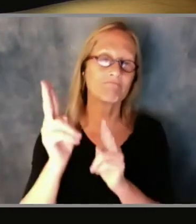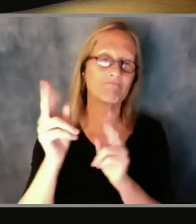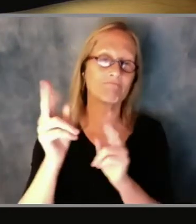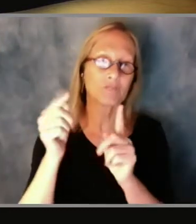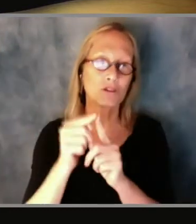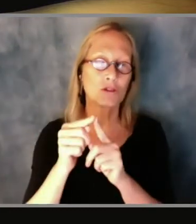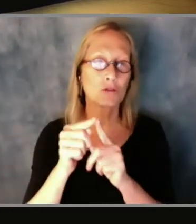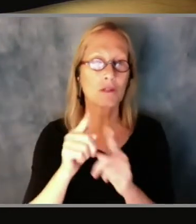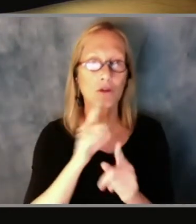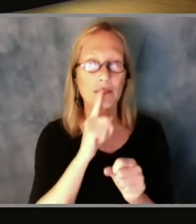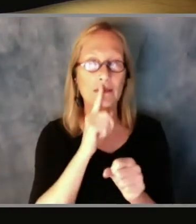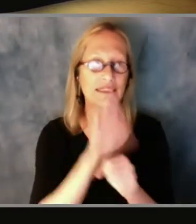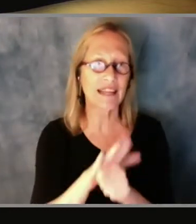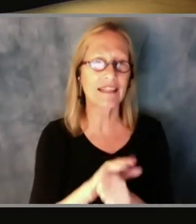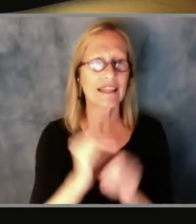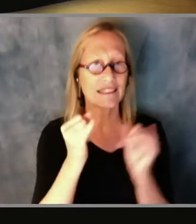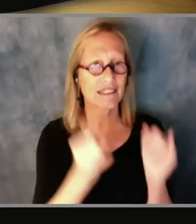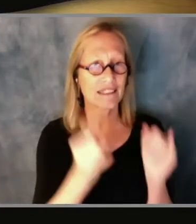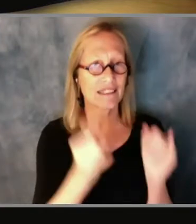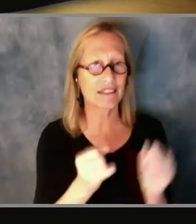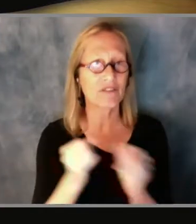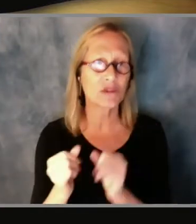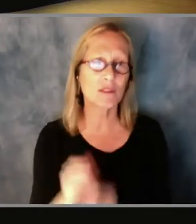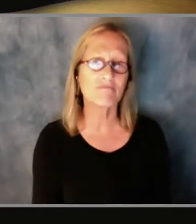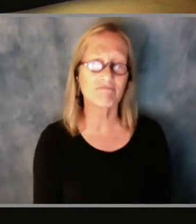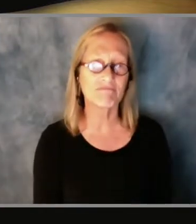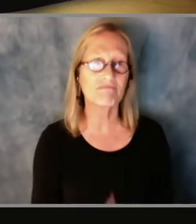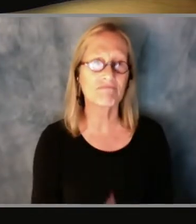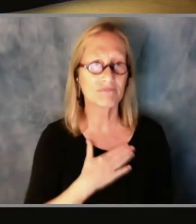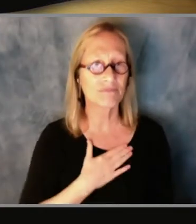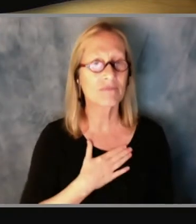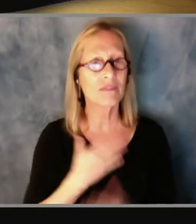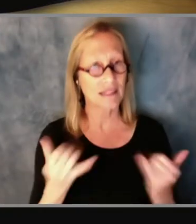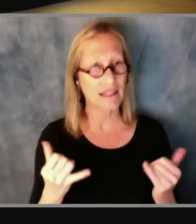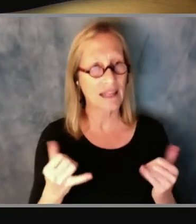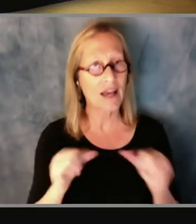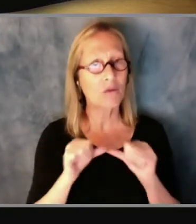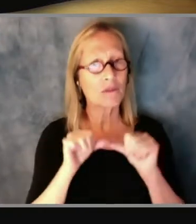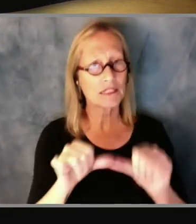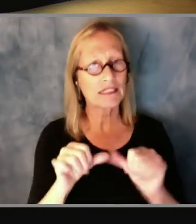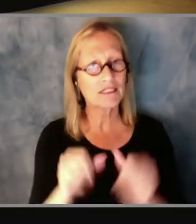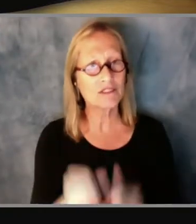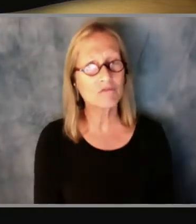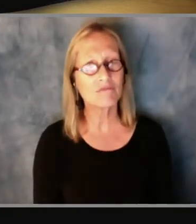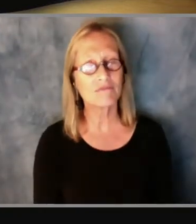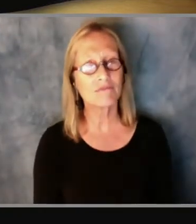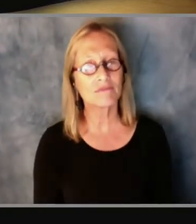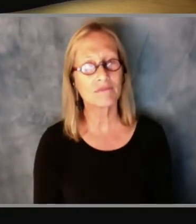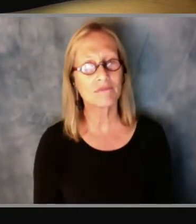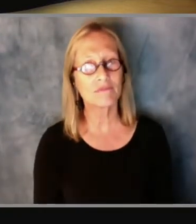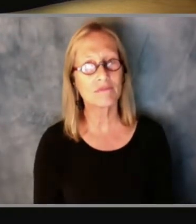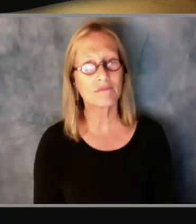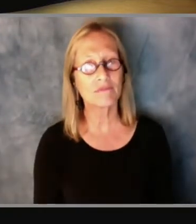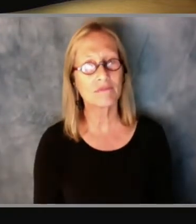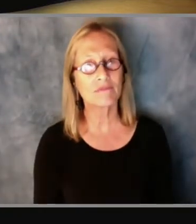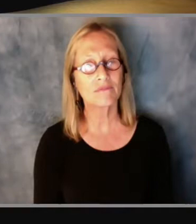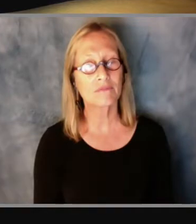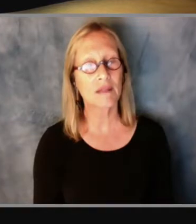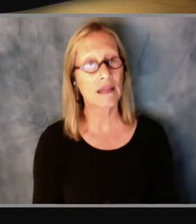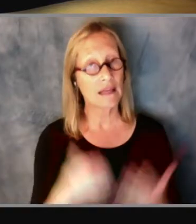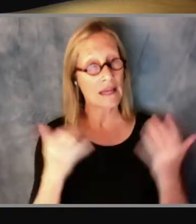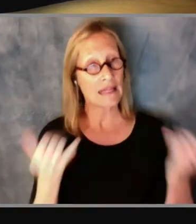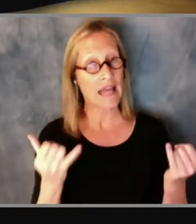a dedicated individual. Moving on. Here are the ground rules